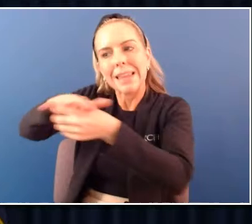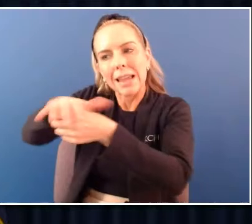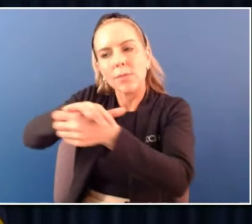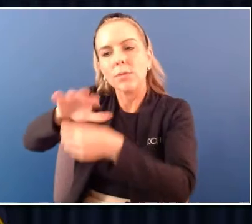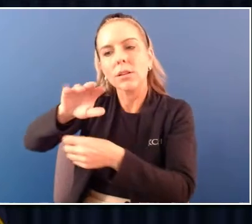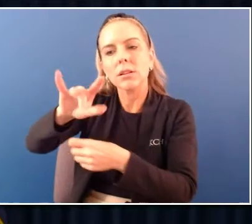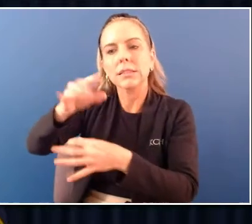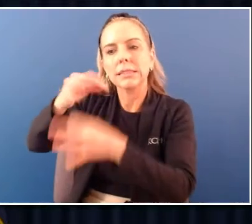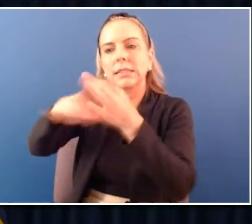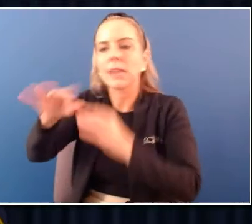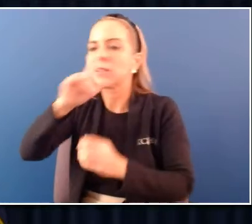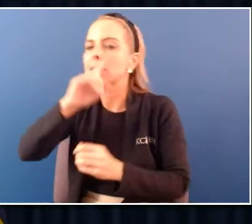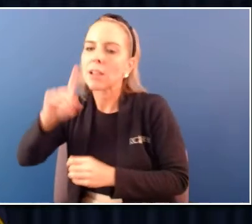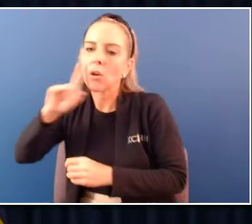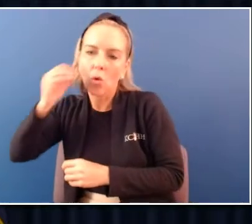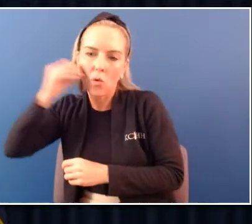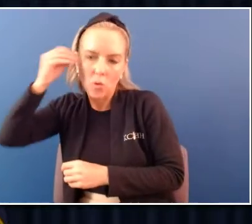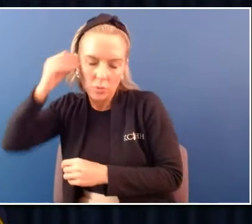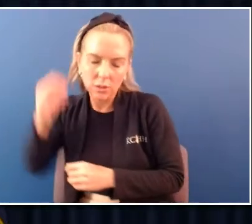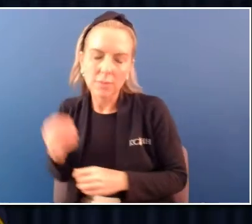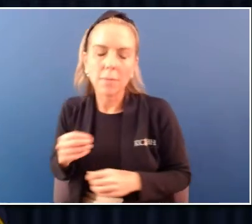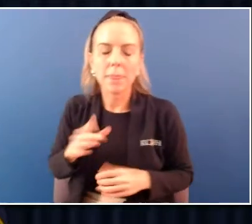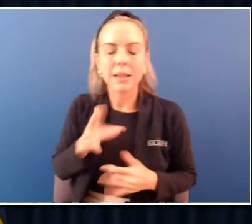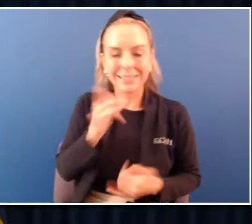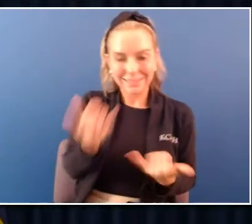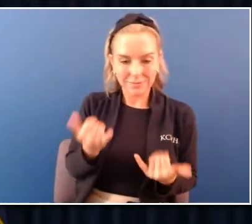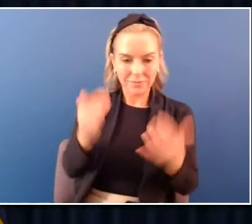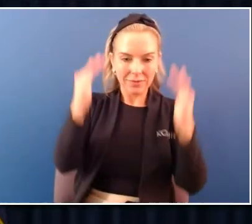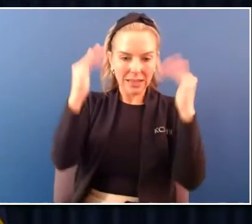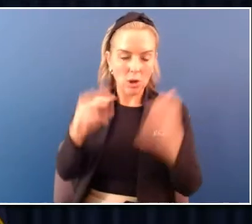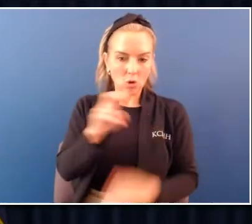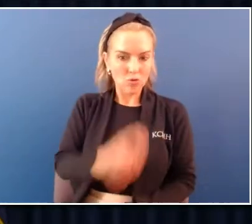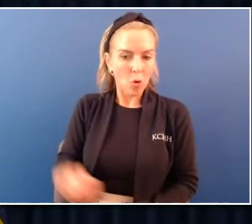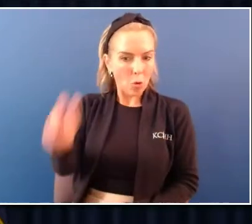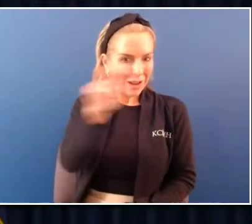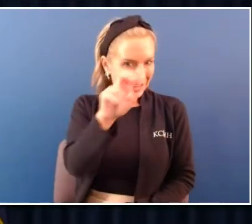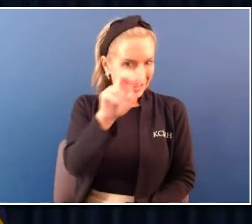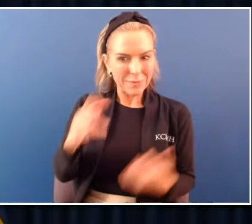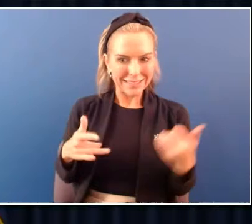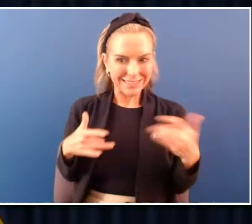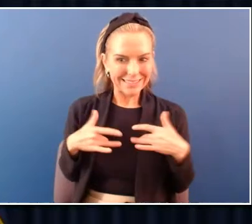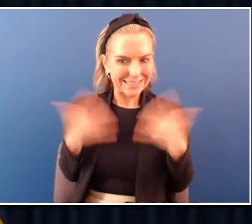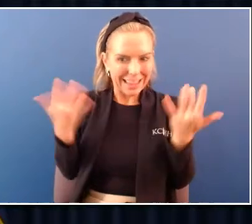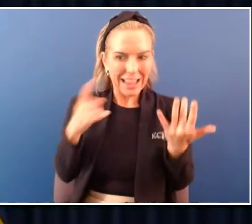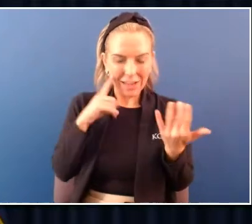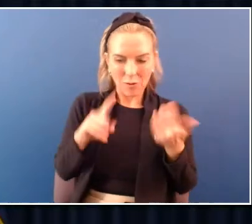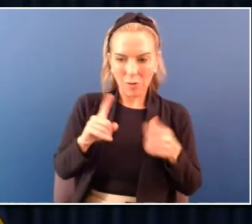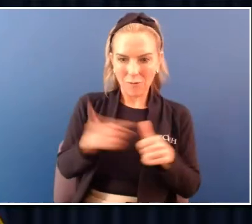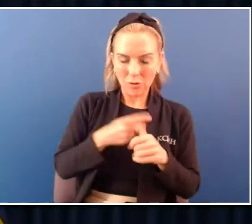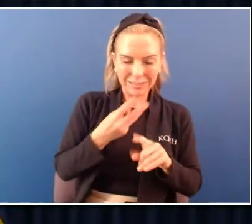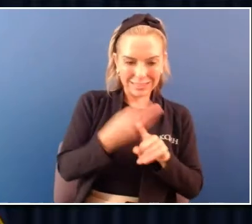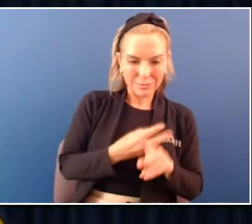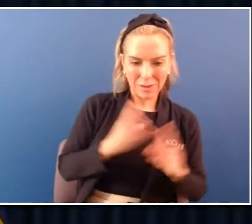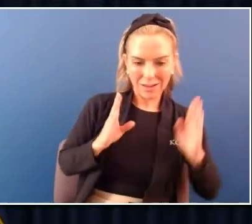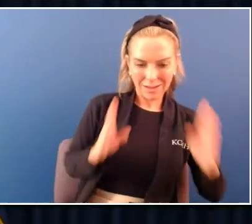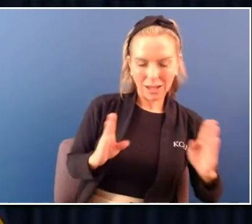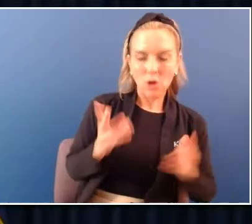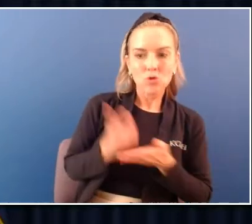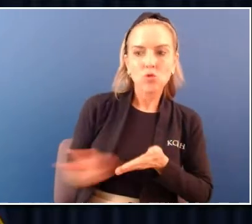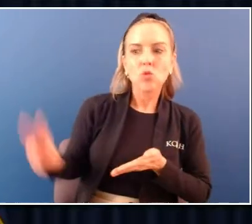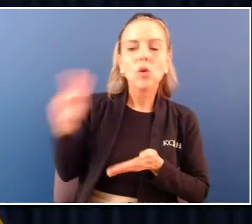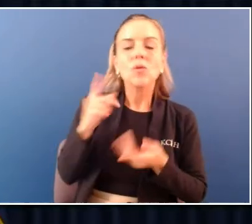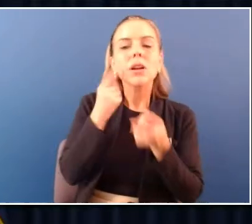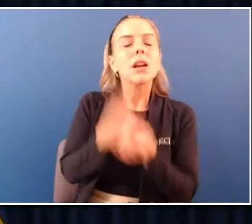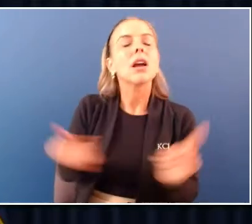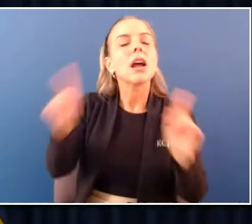houses. Tourism has been exciting in these first 6 months. 2 weeks ago, we announced that 2023 marked a